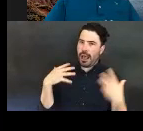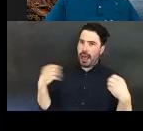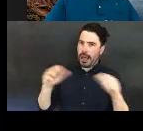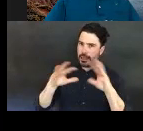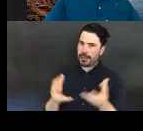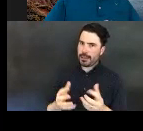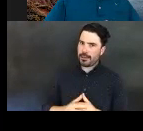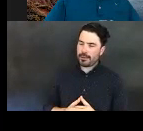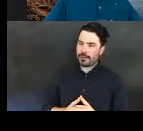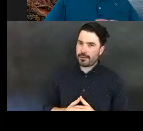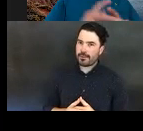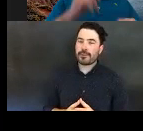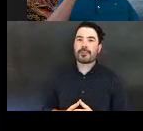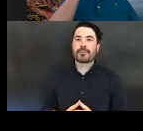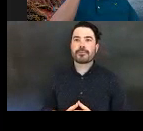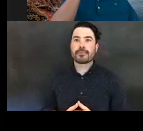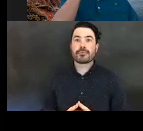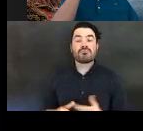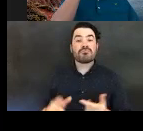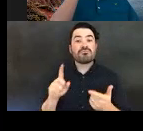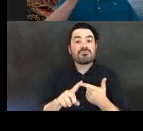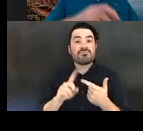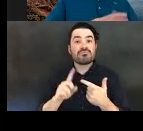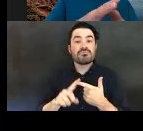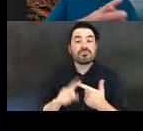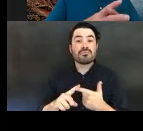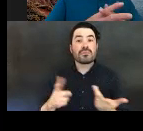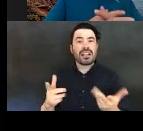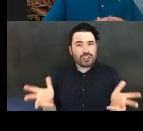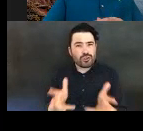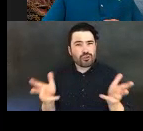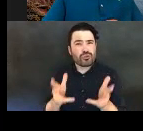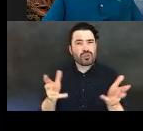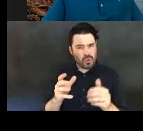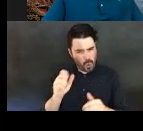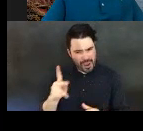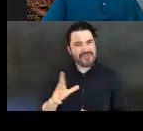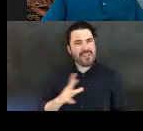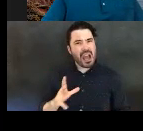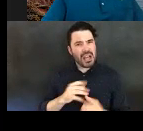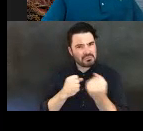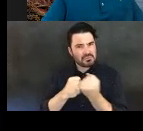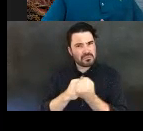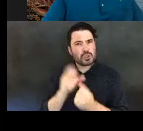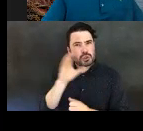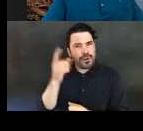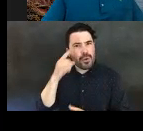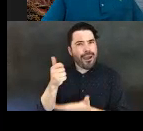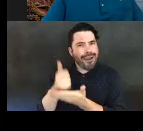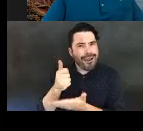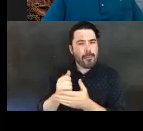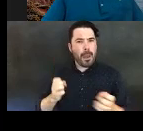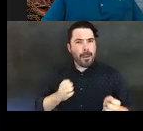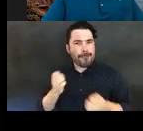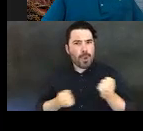as making it easier and okay to seek help for emotional distress, we are working with our learners